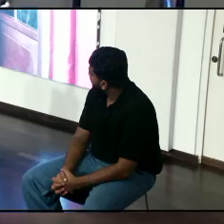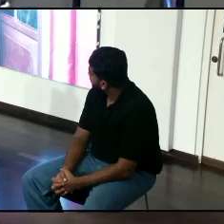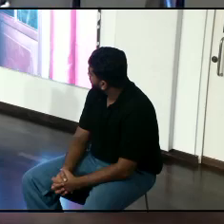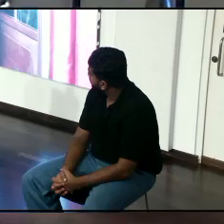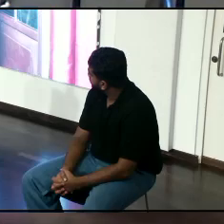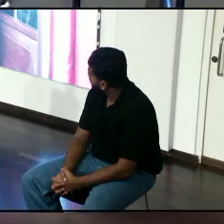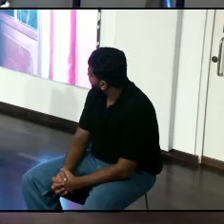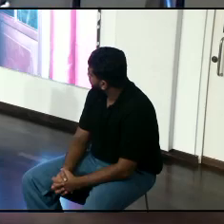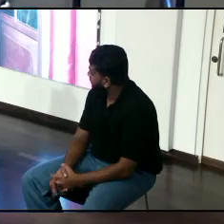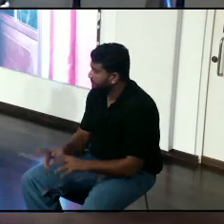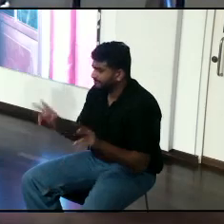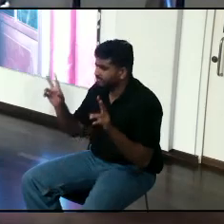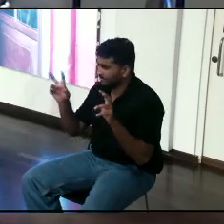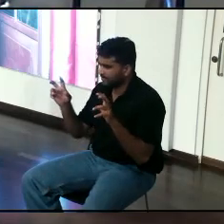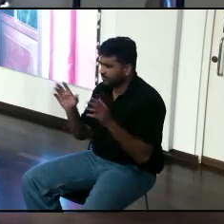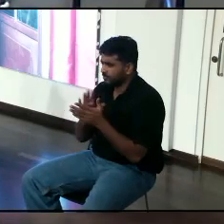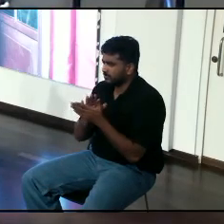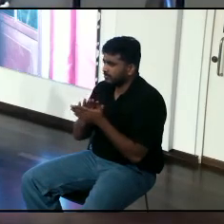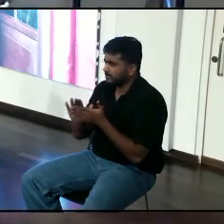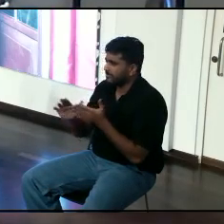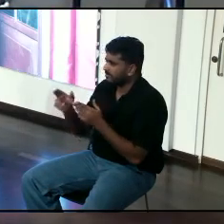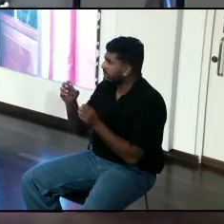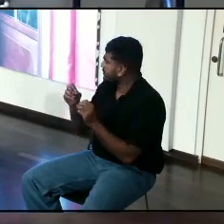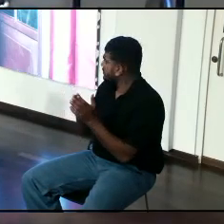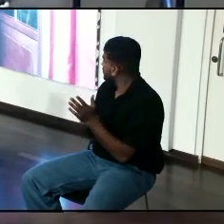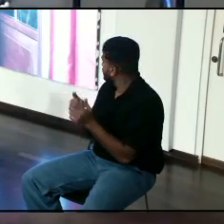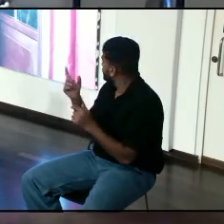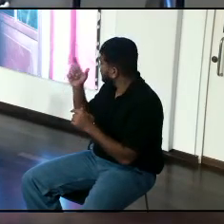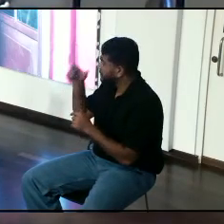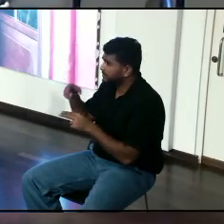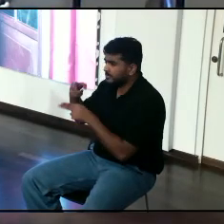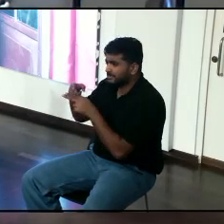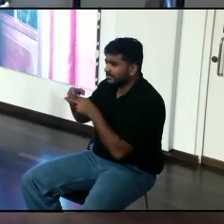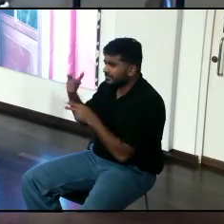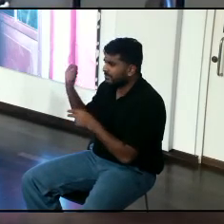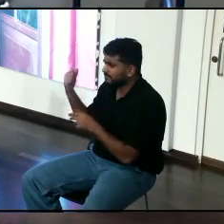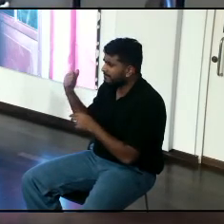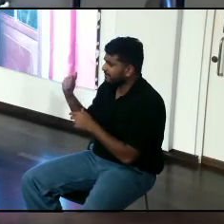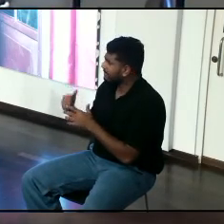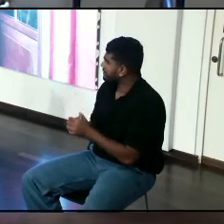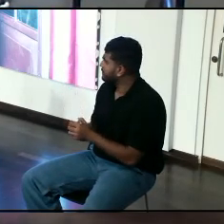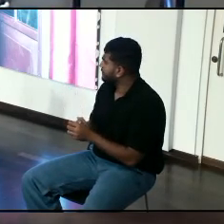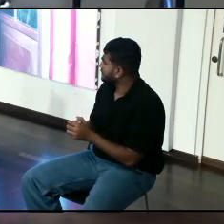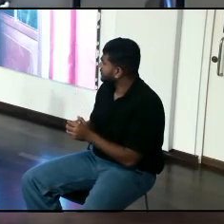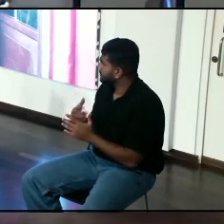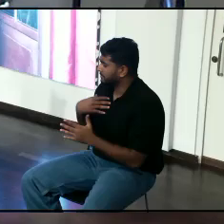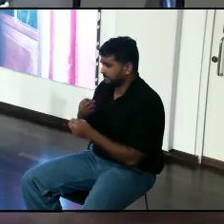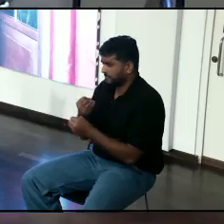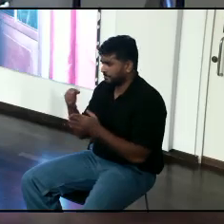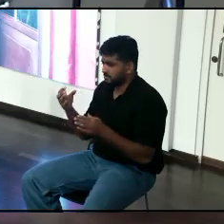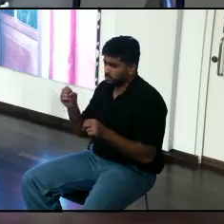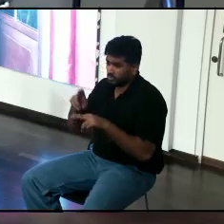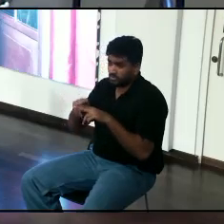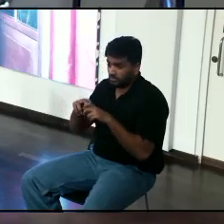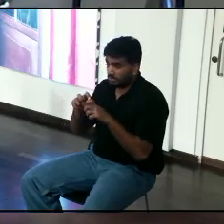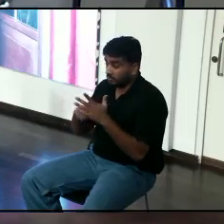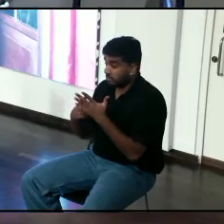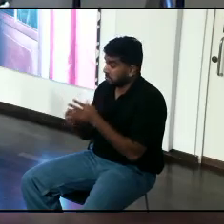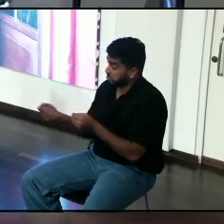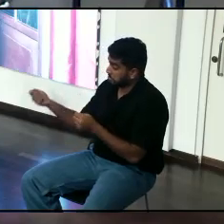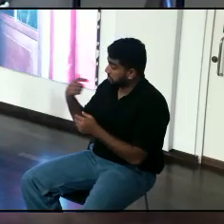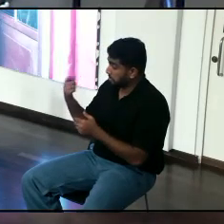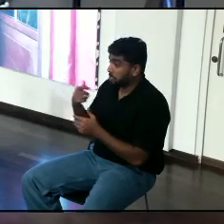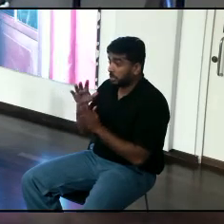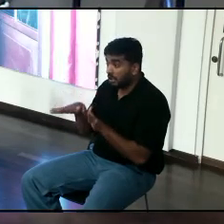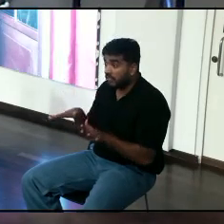To quote homeowner Jyoti Botello, who you see on the screen behind me, "We have had many offers for this house. There